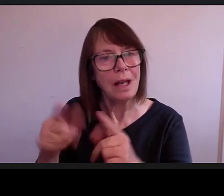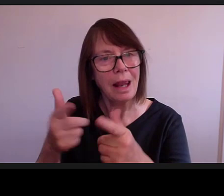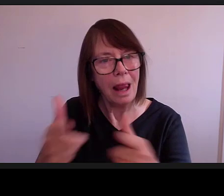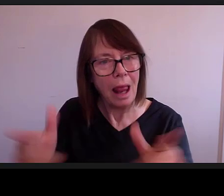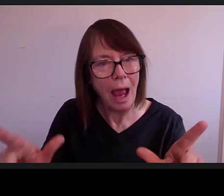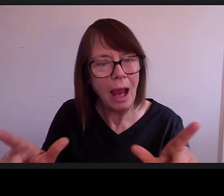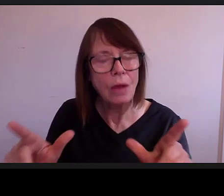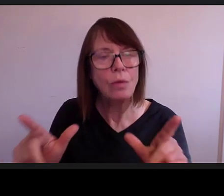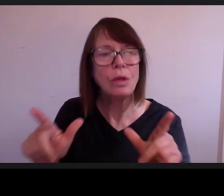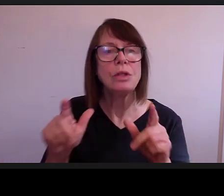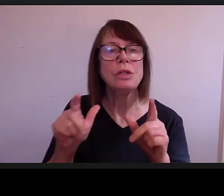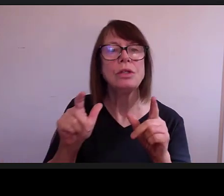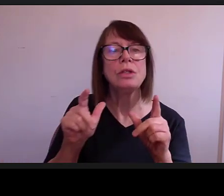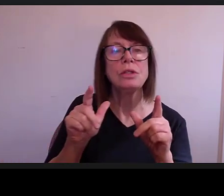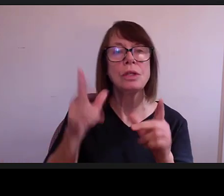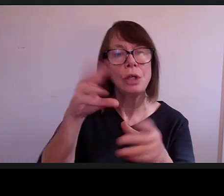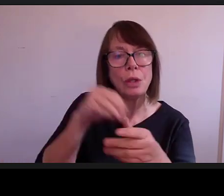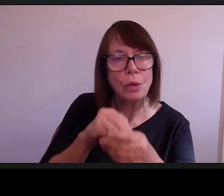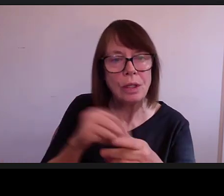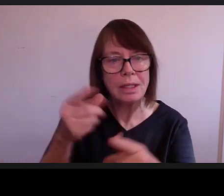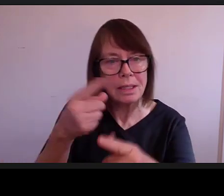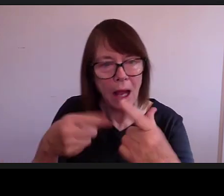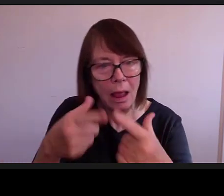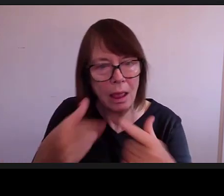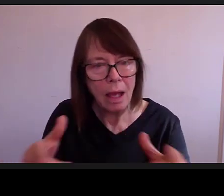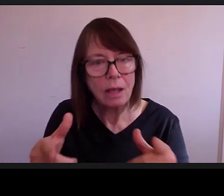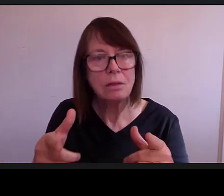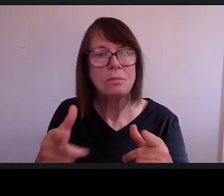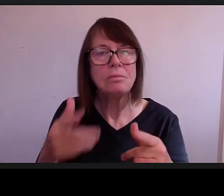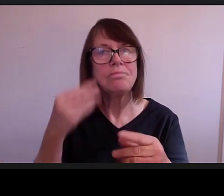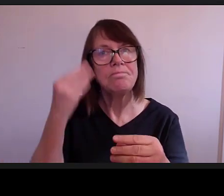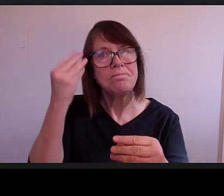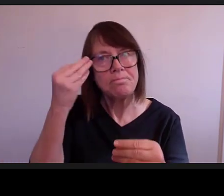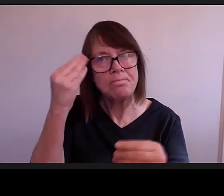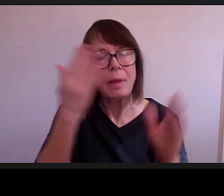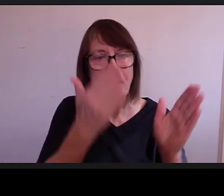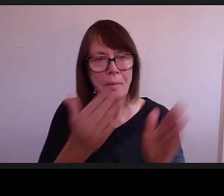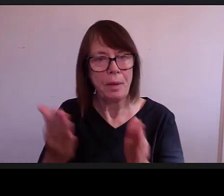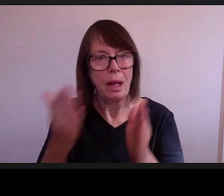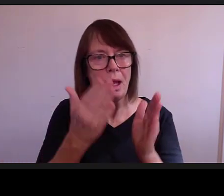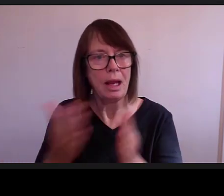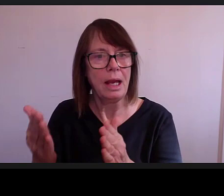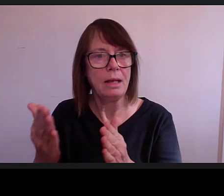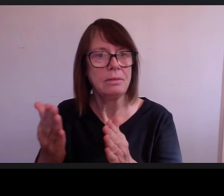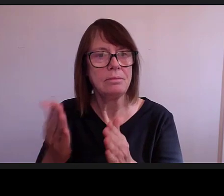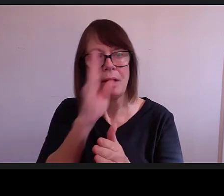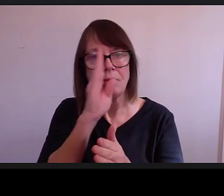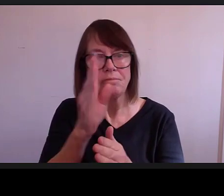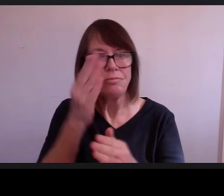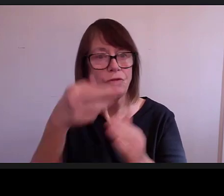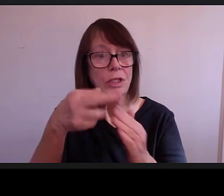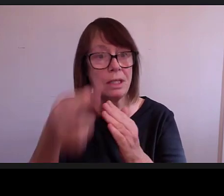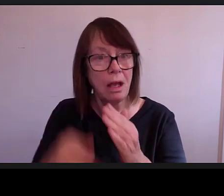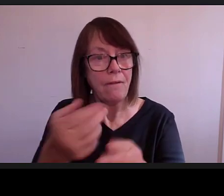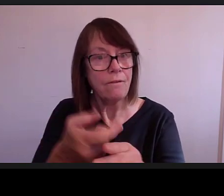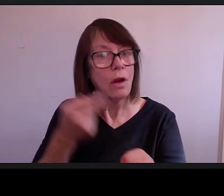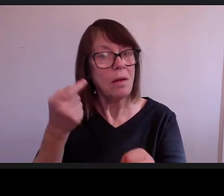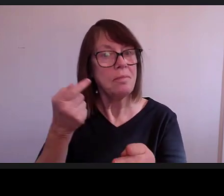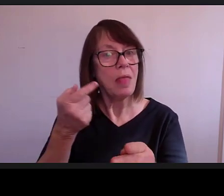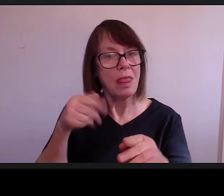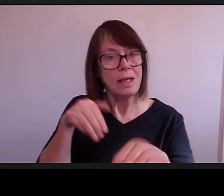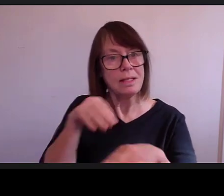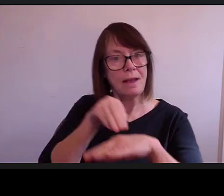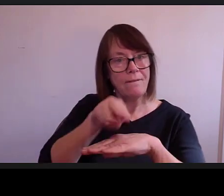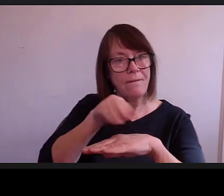interpretations, including sign language, has been thoughtful and a direct result of this advisory group's input. And